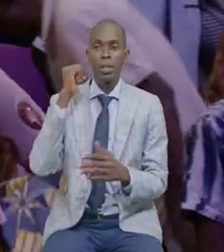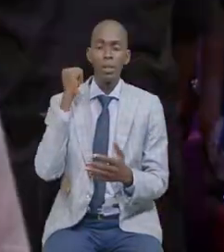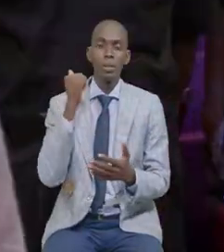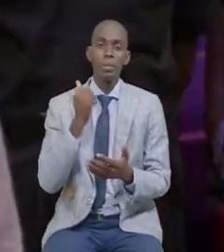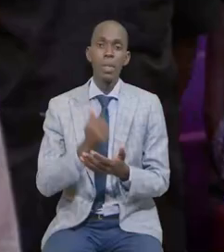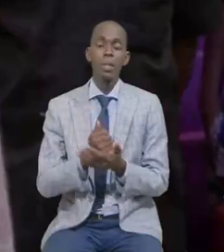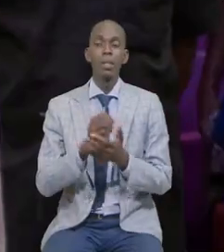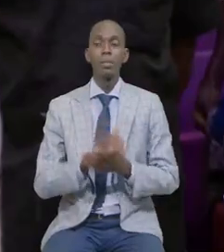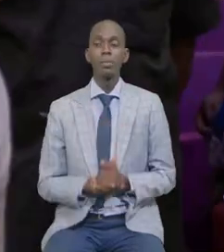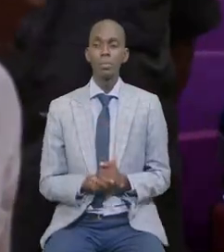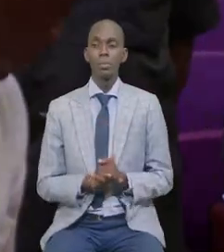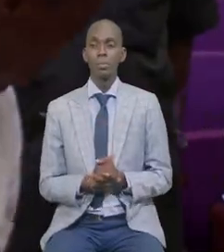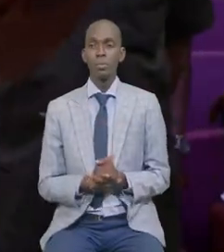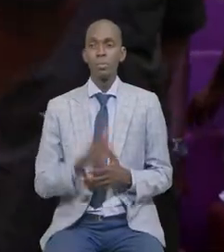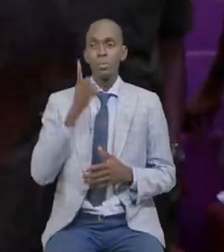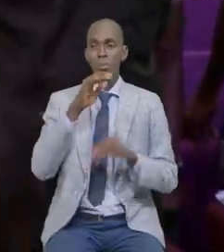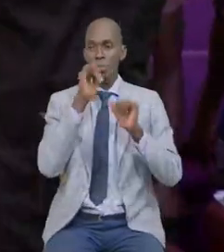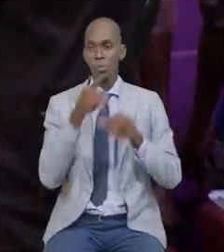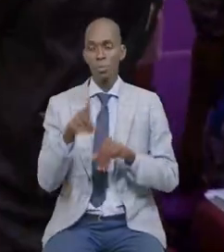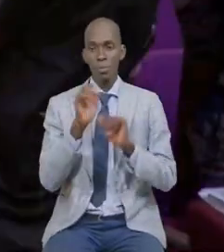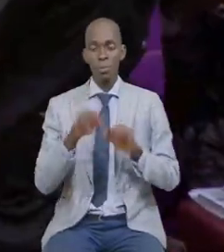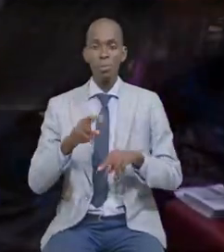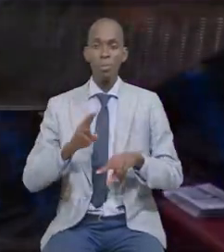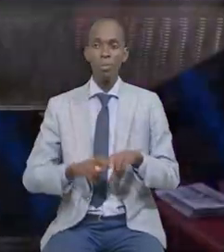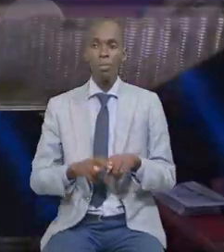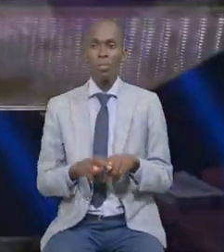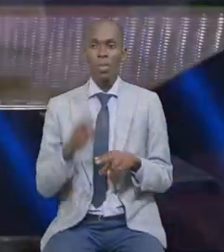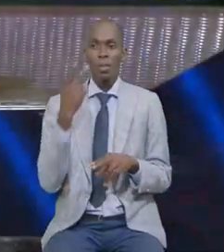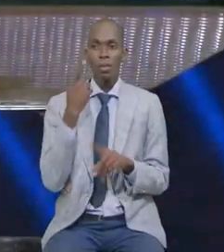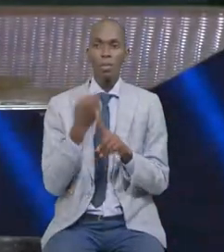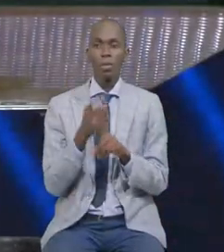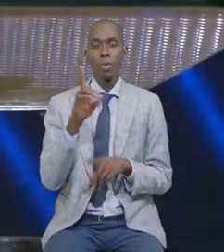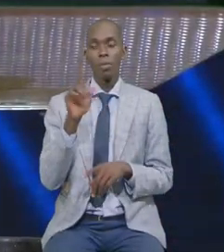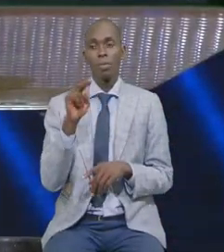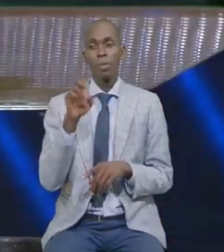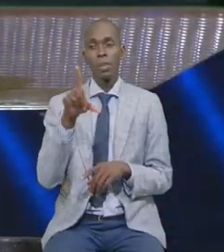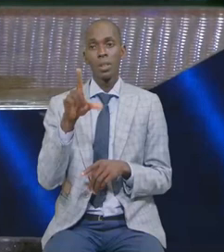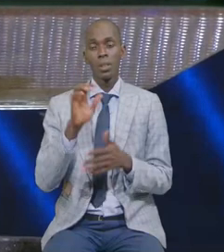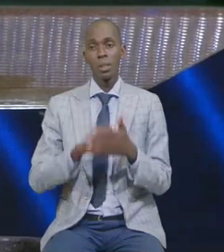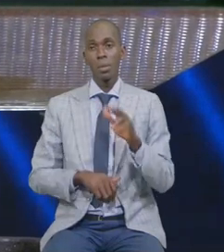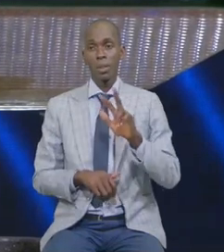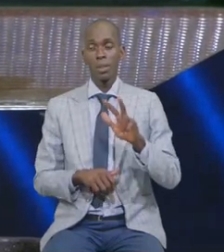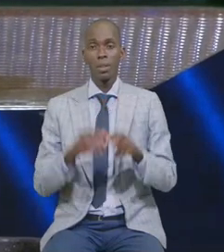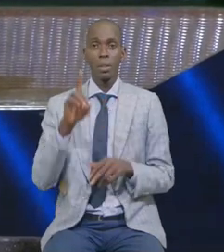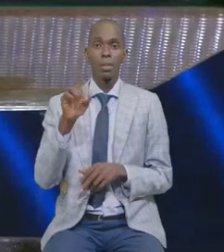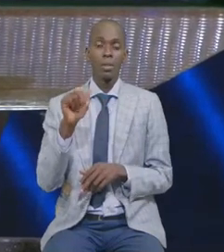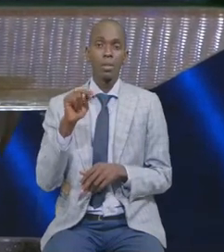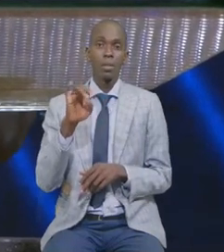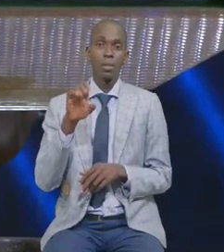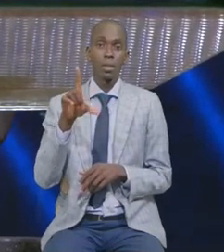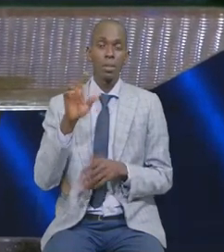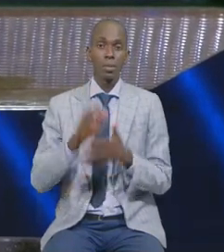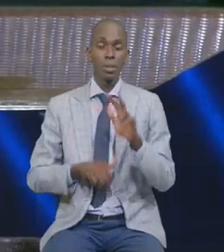amen. God bless you. Consider, we're coming to Daniel chapter 3. And we're studying tonight from